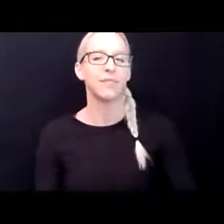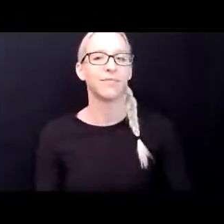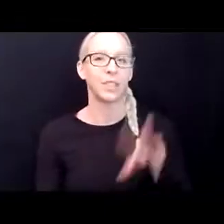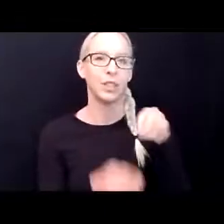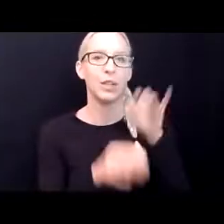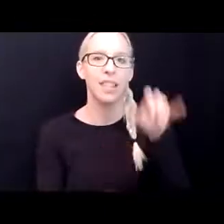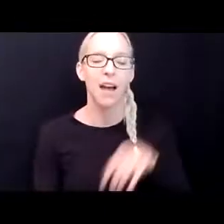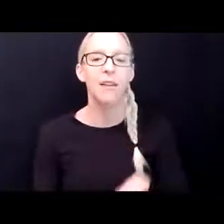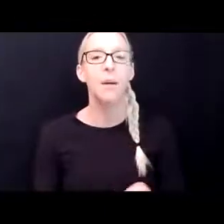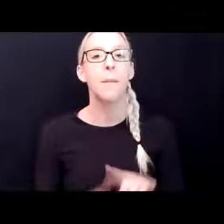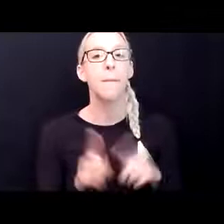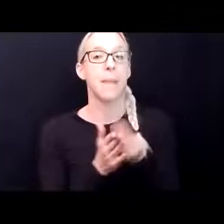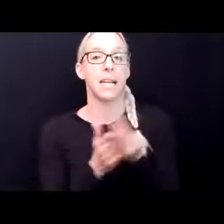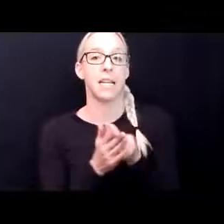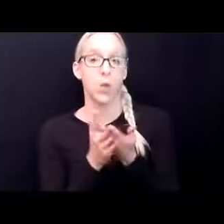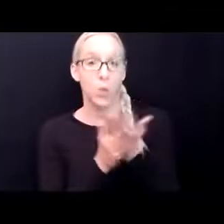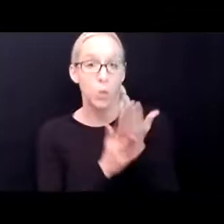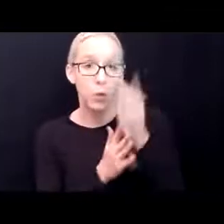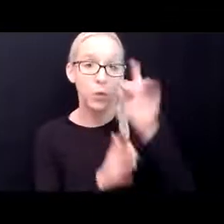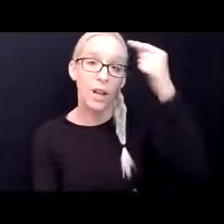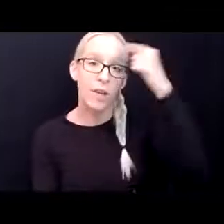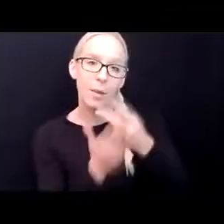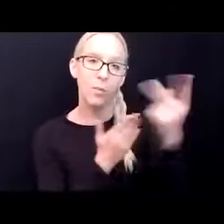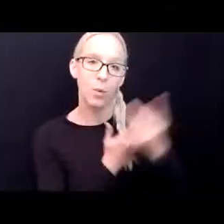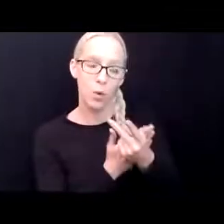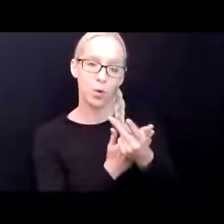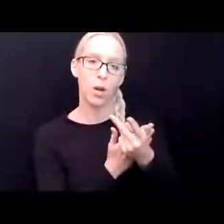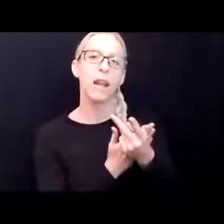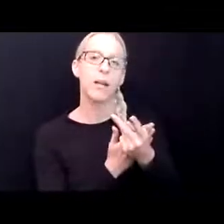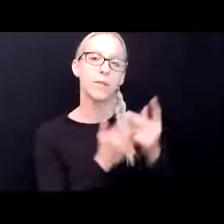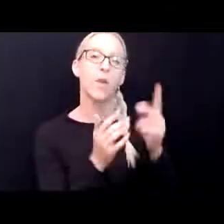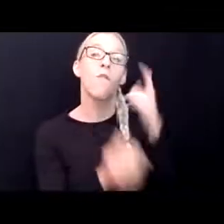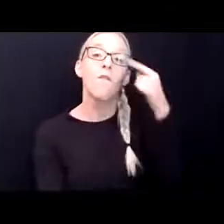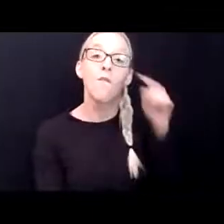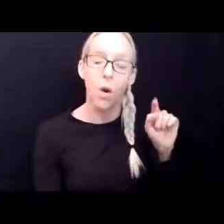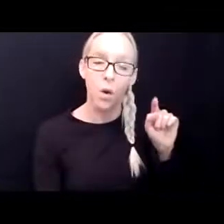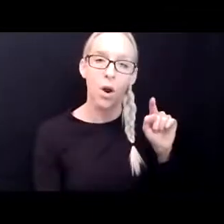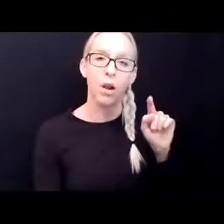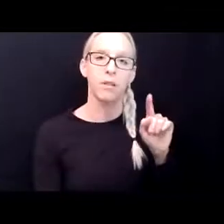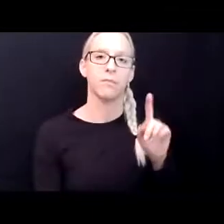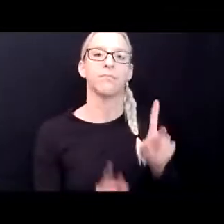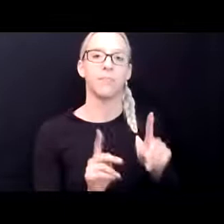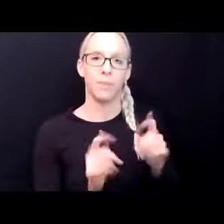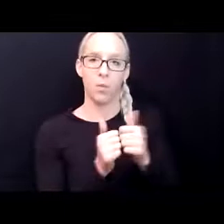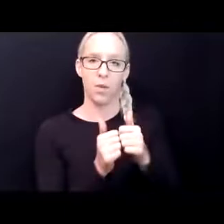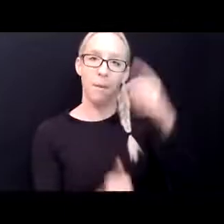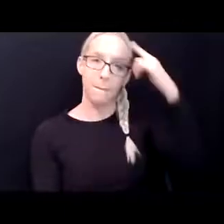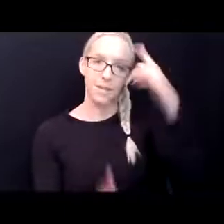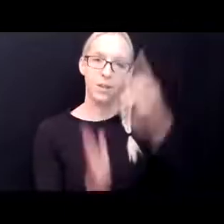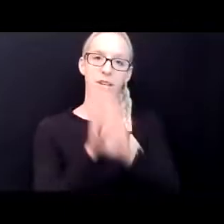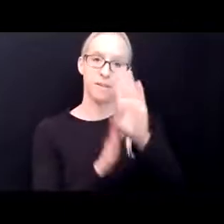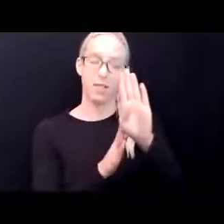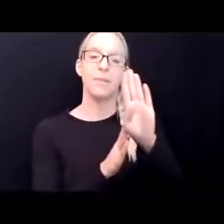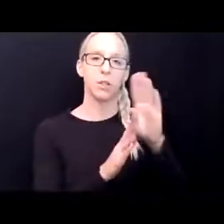capita through our government programs on individuals with intellectual and developmental disabilities. There's a study out